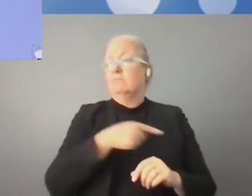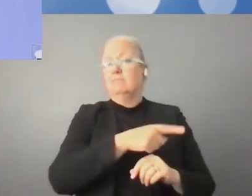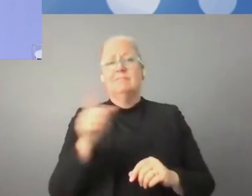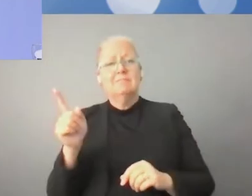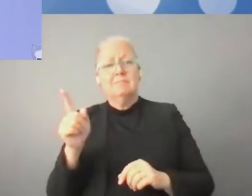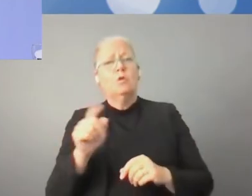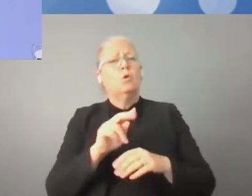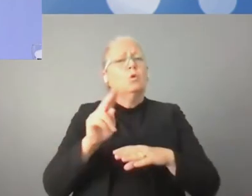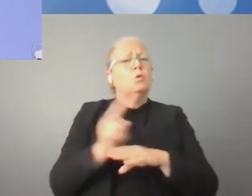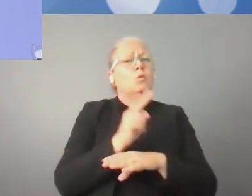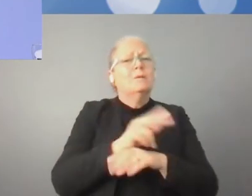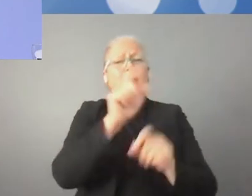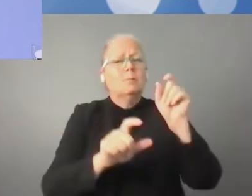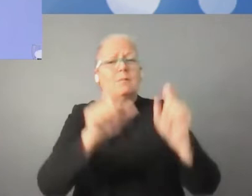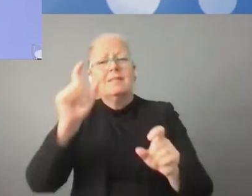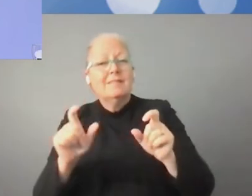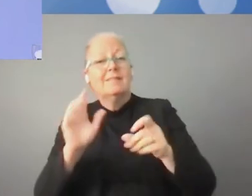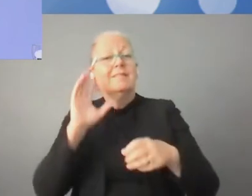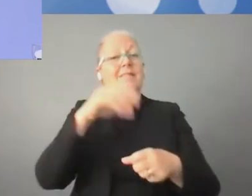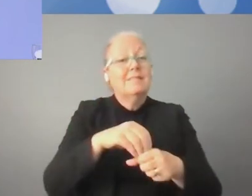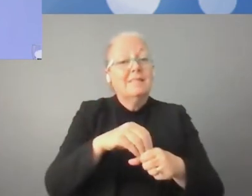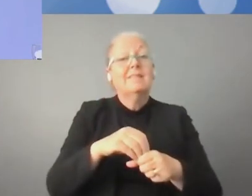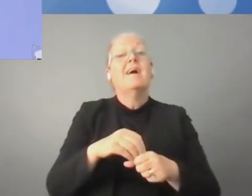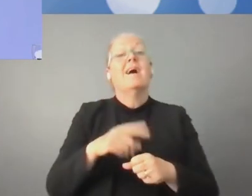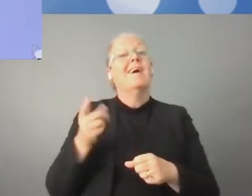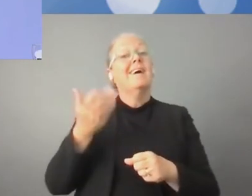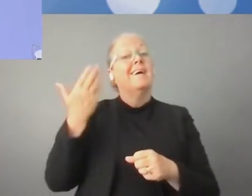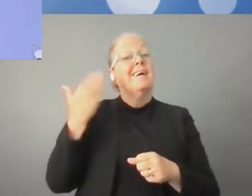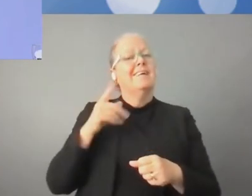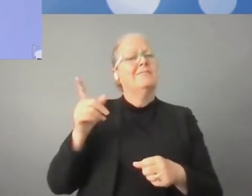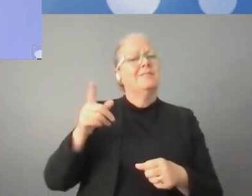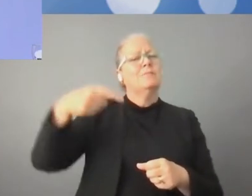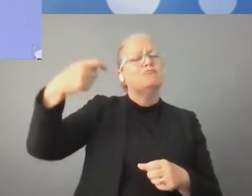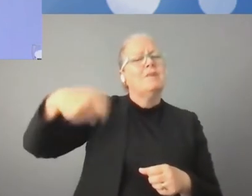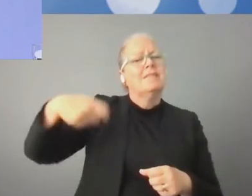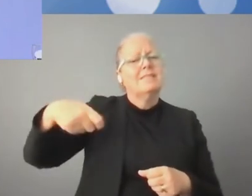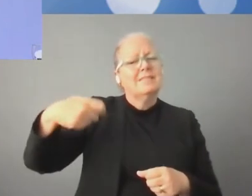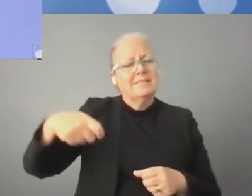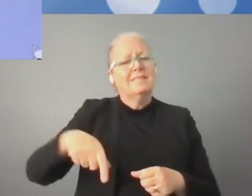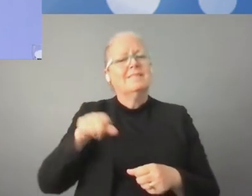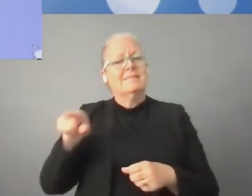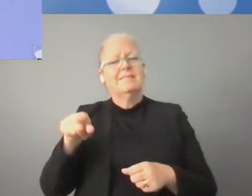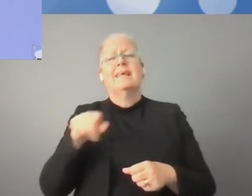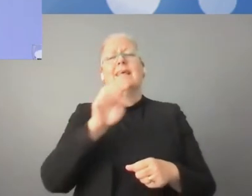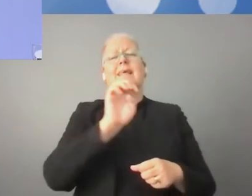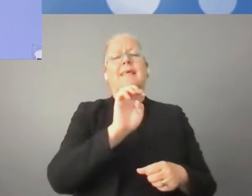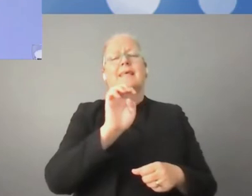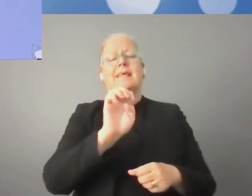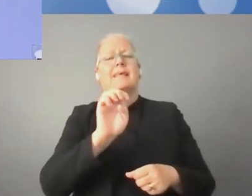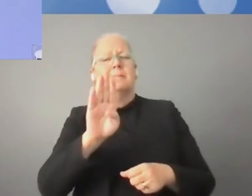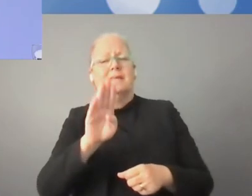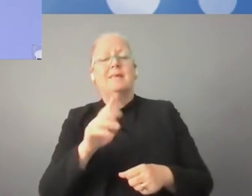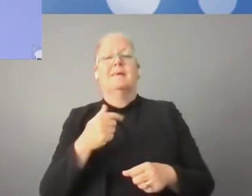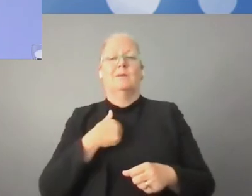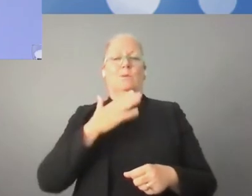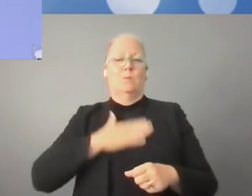this as president of the we said we need investment to support all this we we can